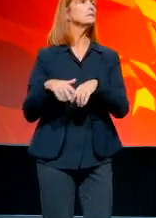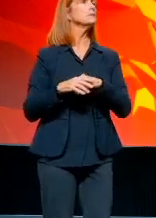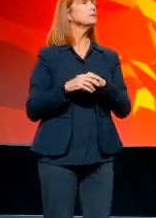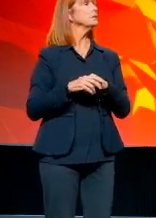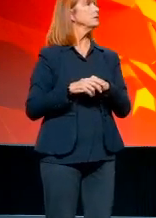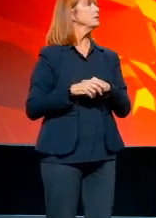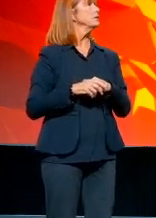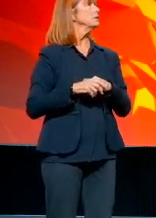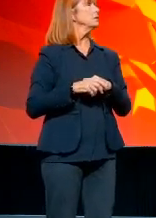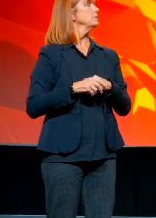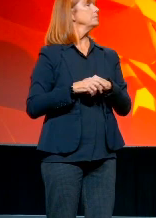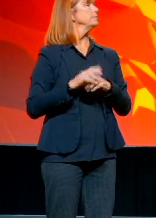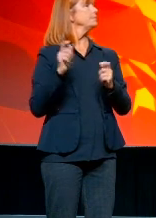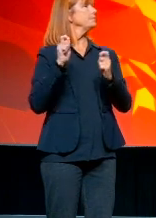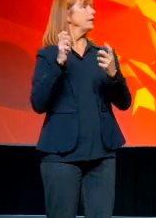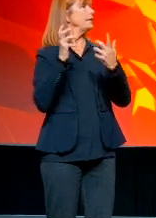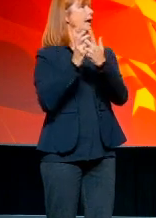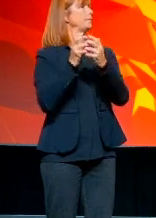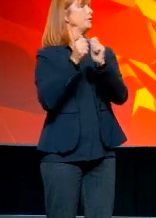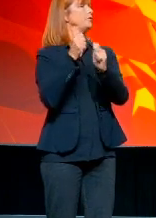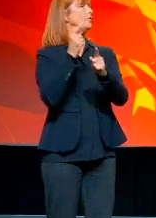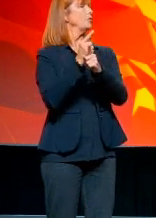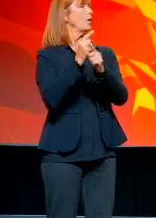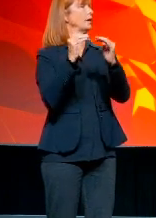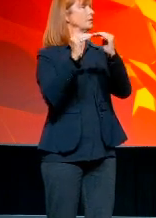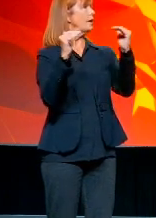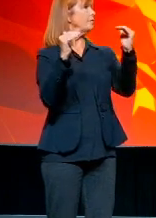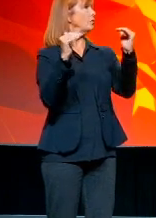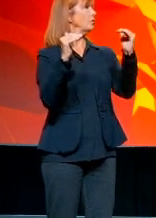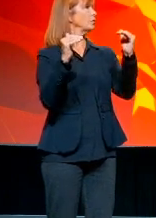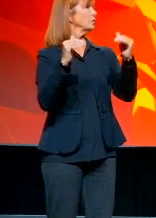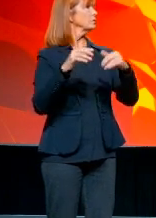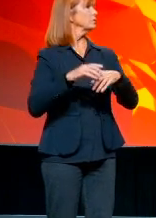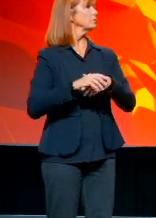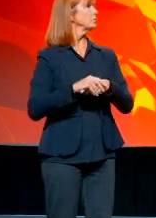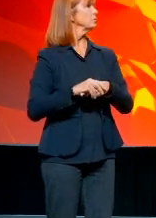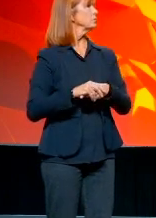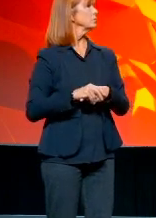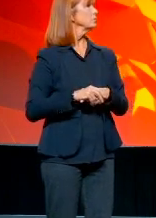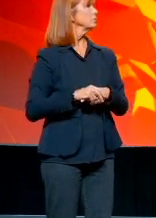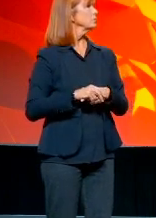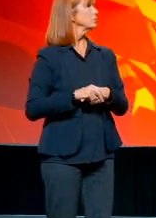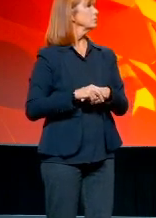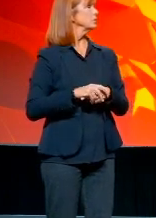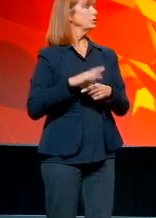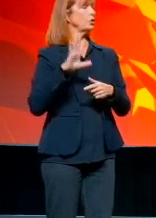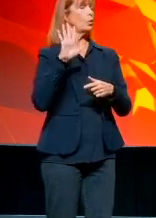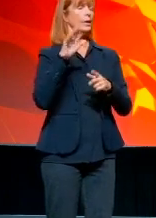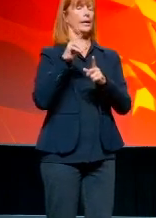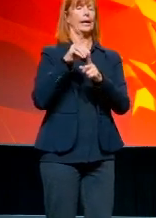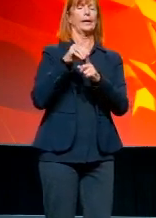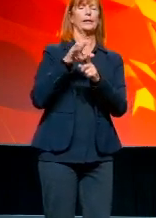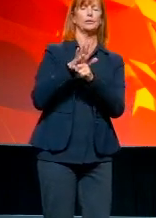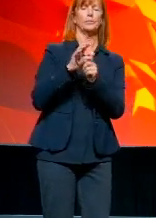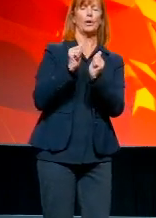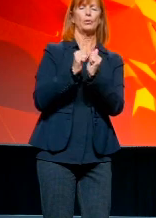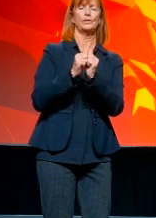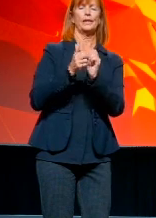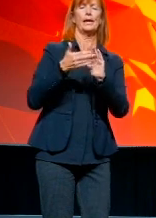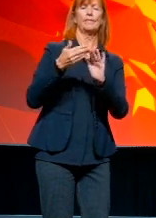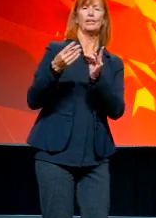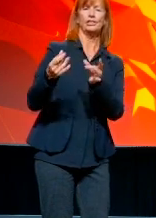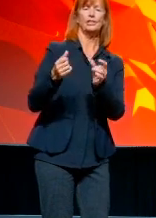adaptively determines the right level of abstraction to build that model so that we can trade off both the efficiency as like the fidelity needed